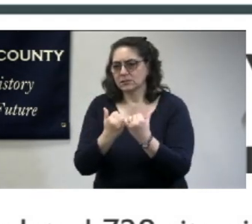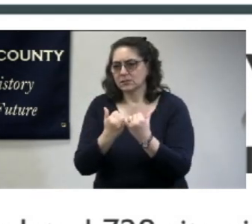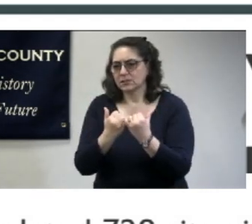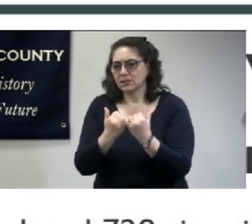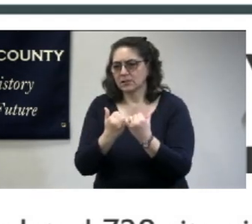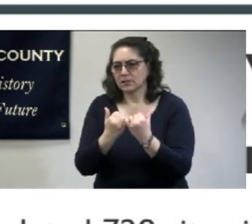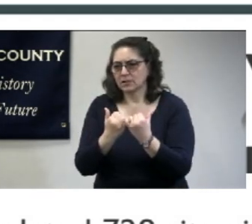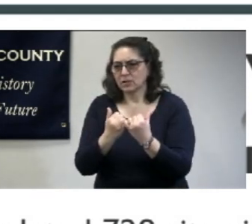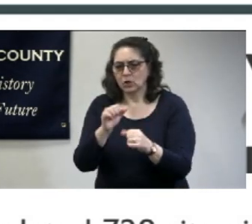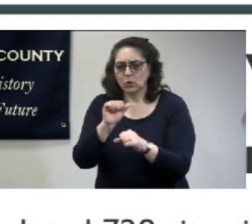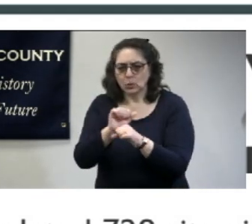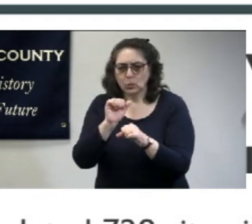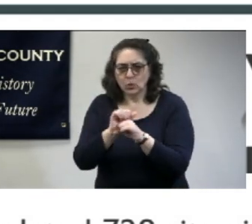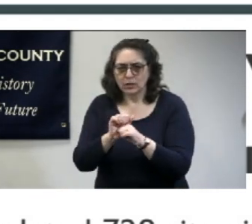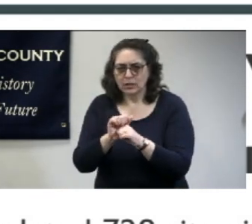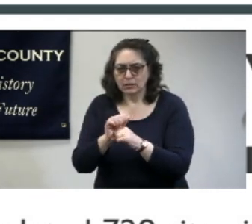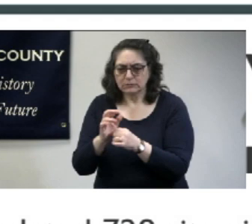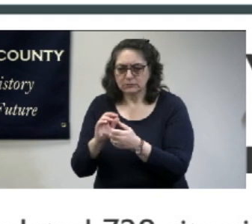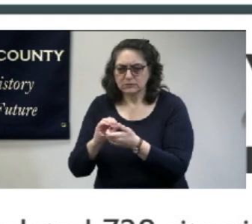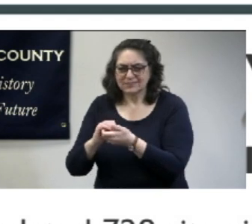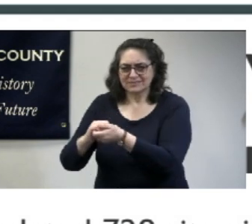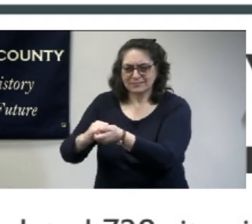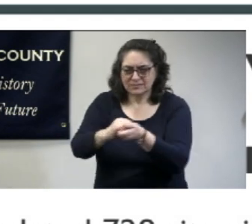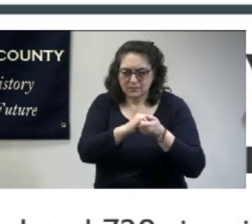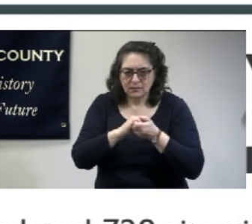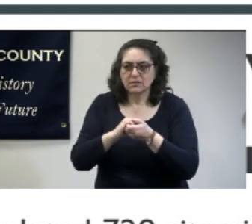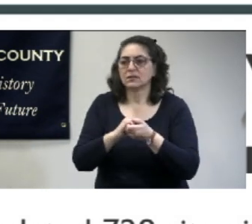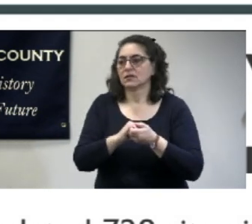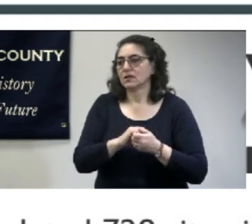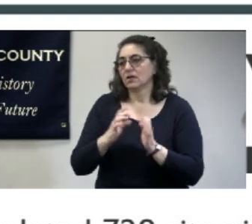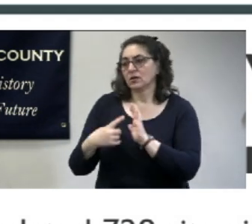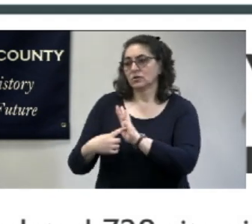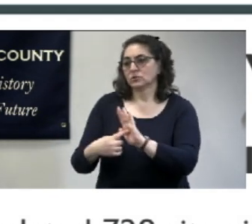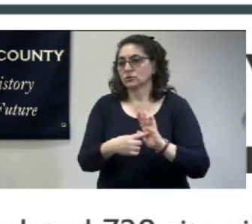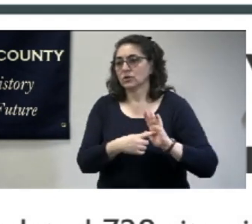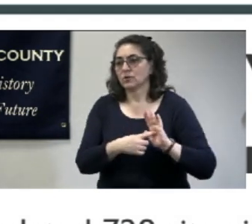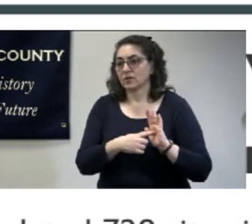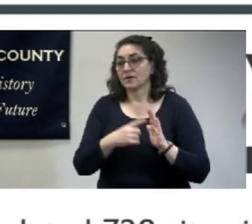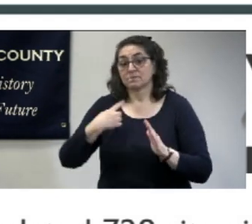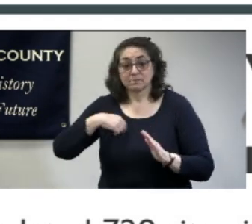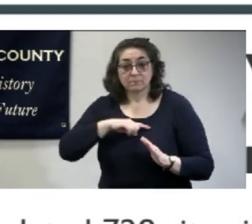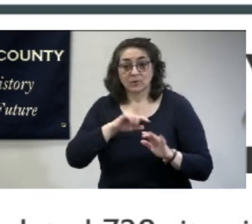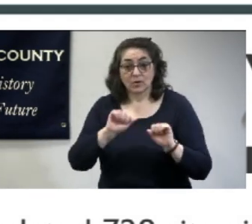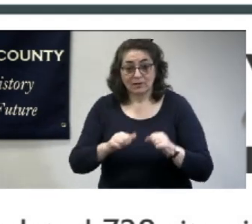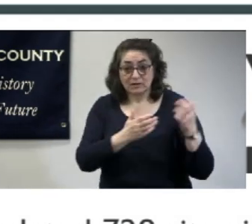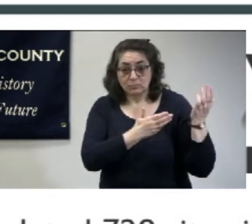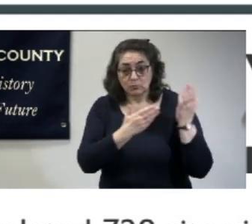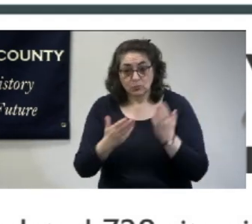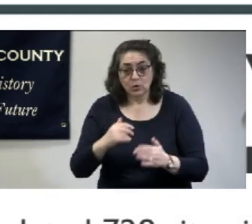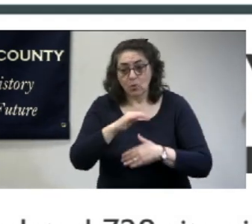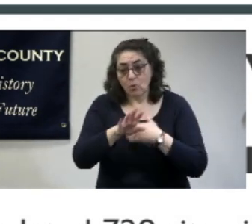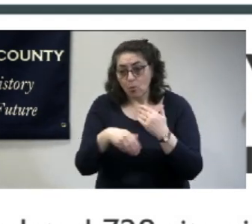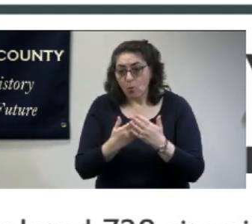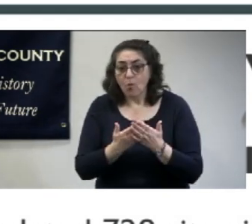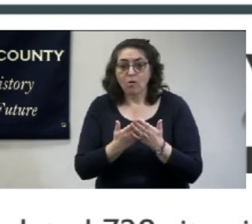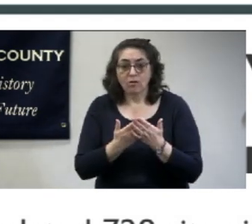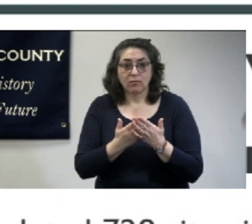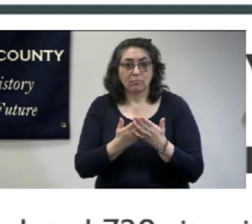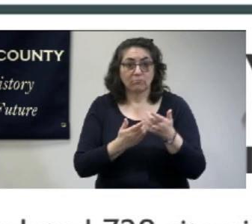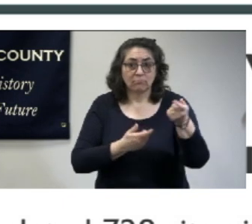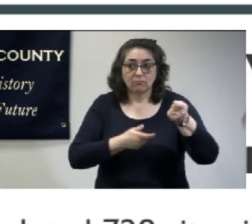interagency working mutual aid type stuff, showing that, you know, we were able to bring all those assets from the